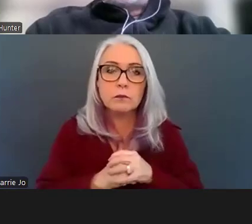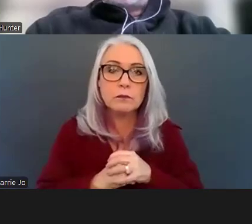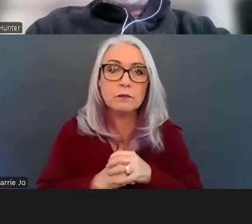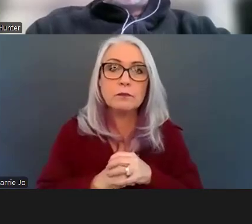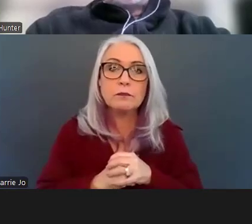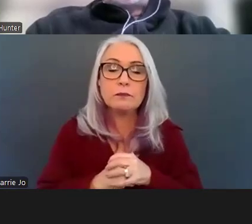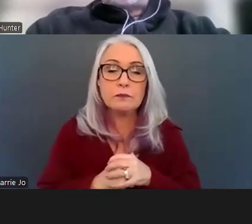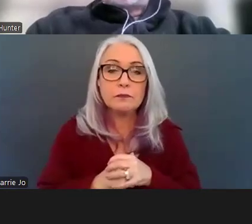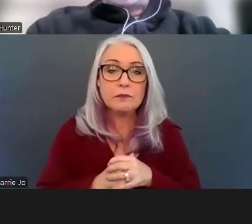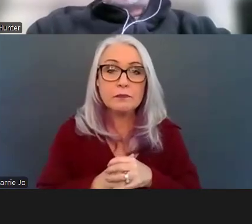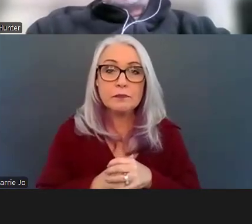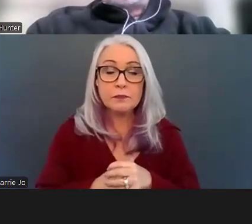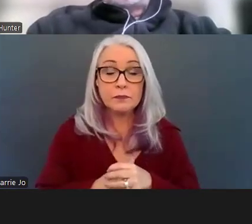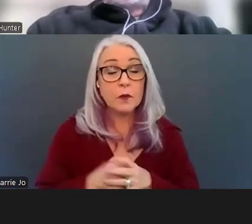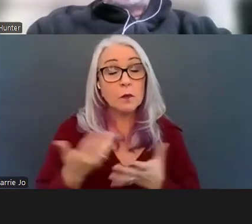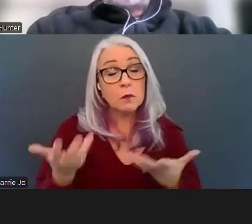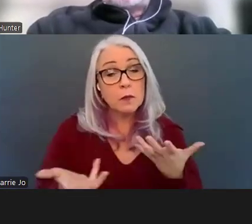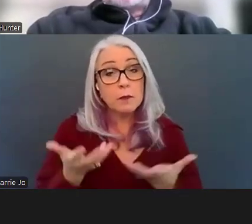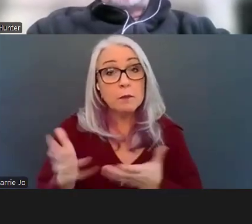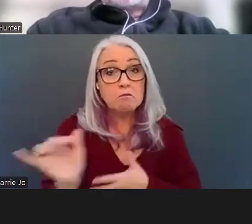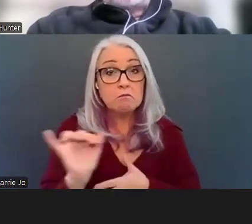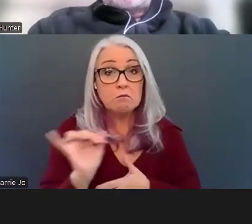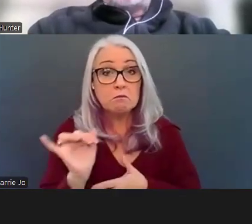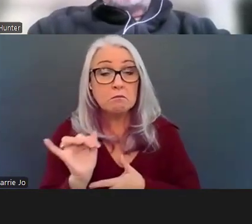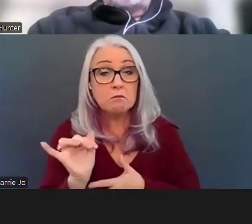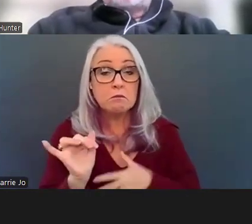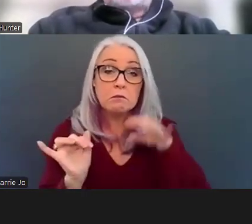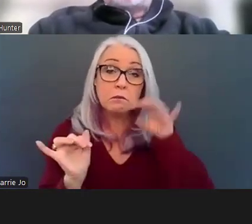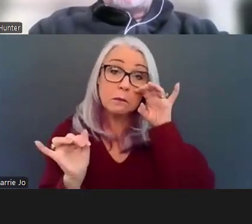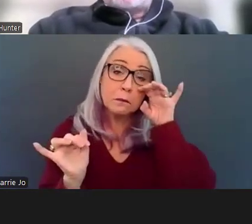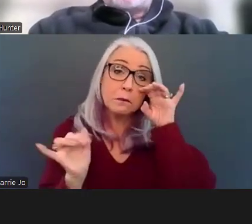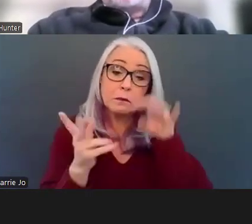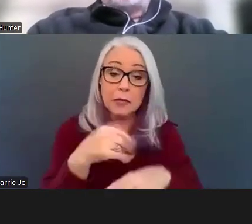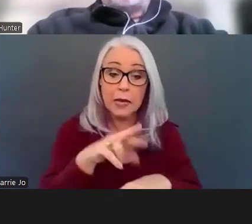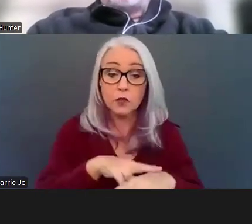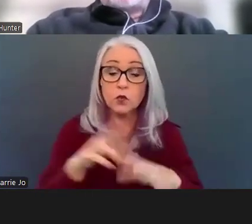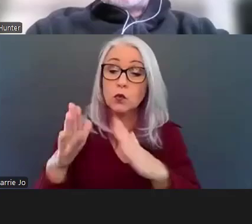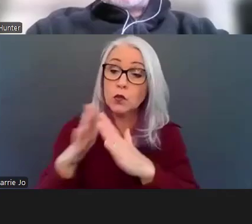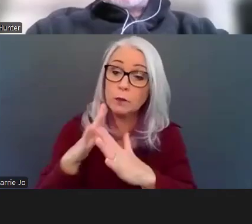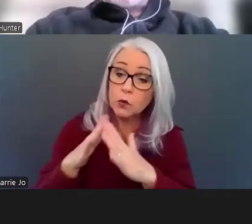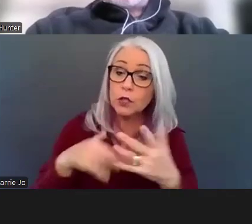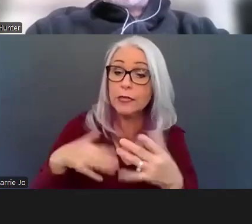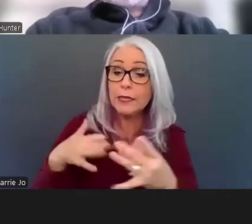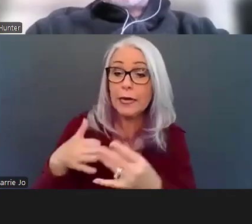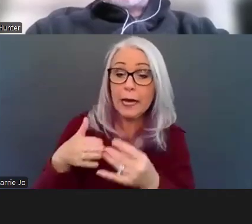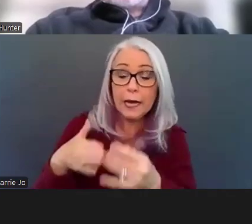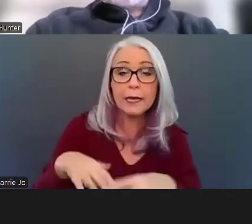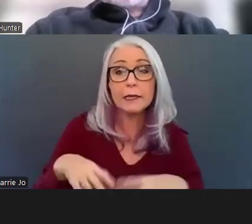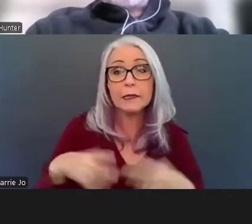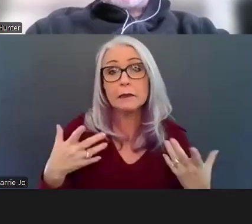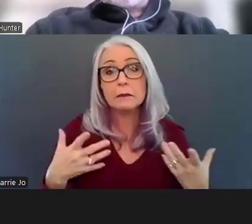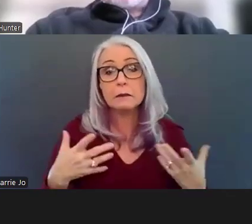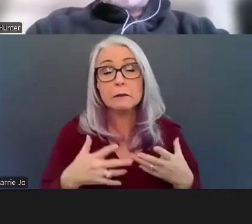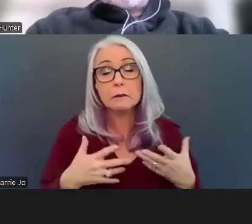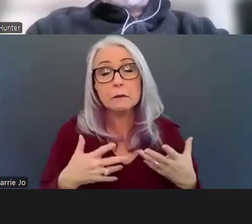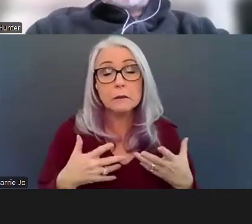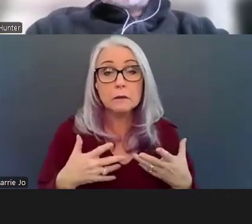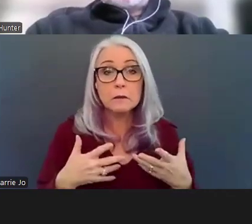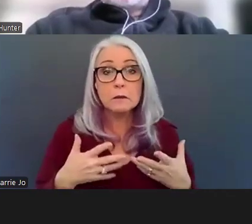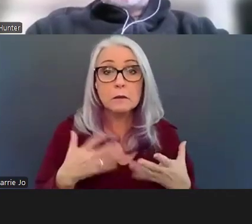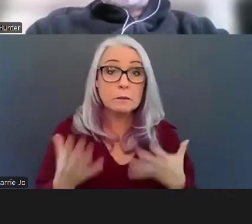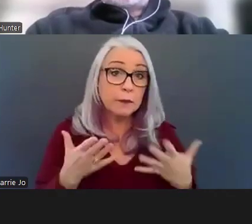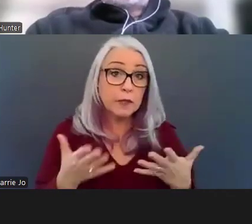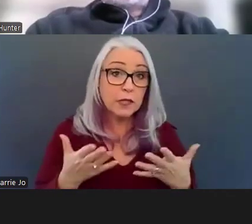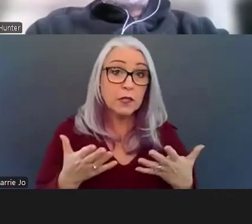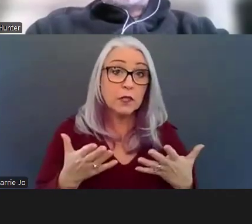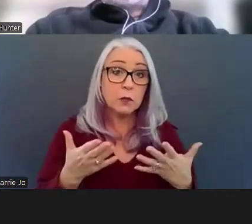And this might be also something that, looking at natural communities guides and, that might be relevant to